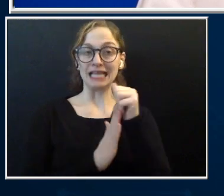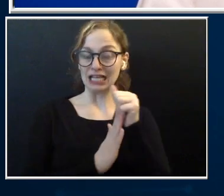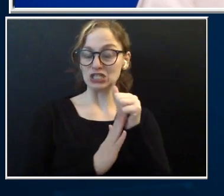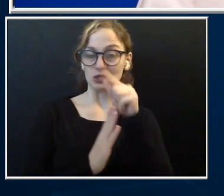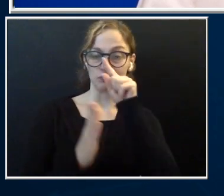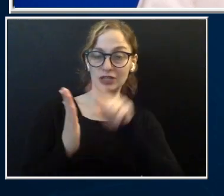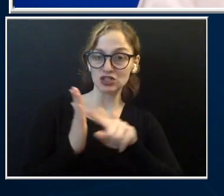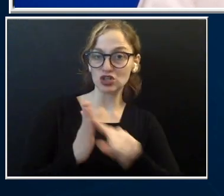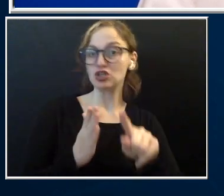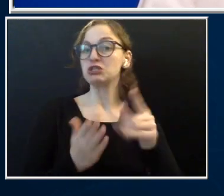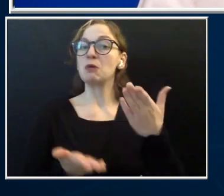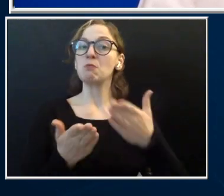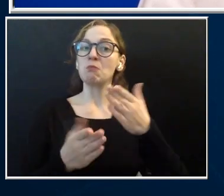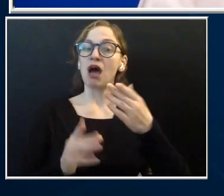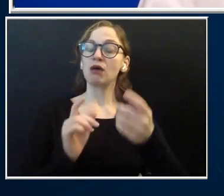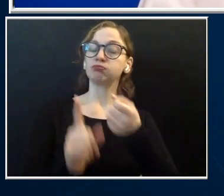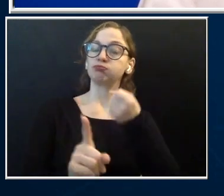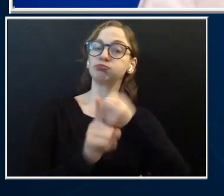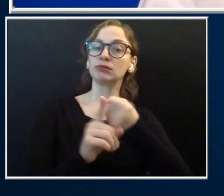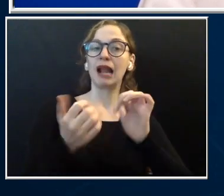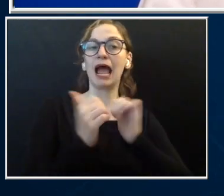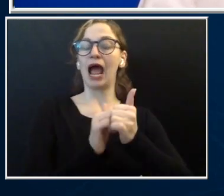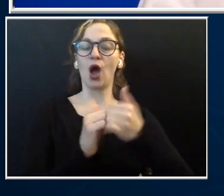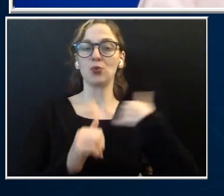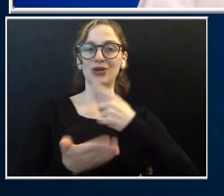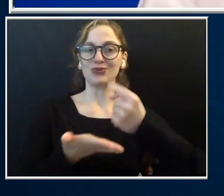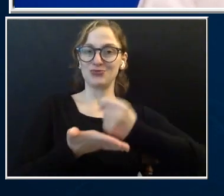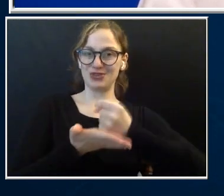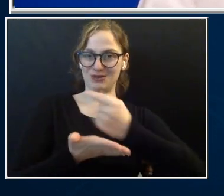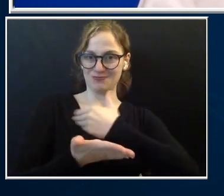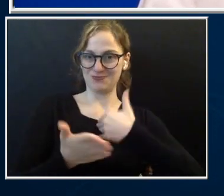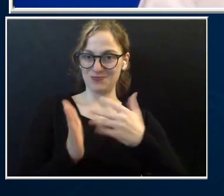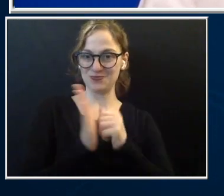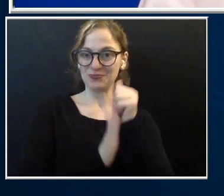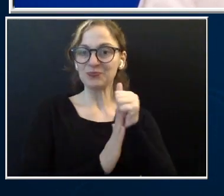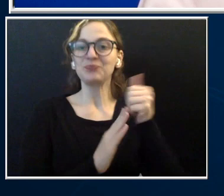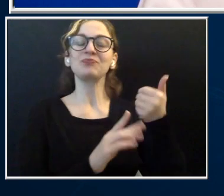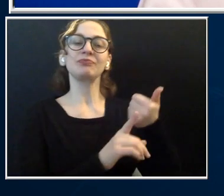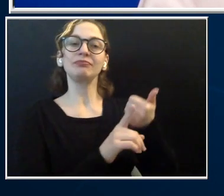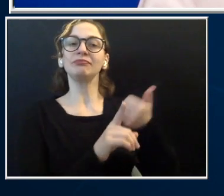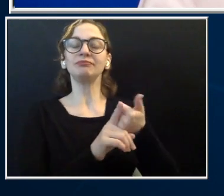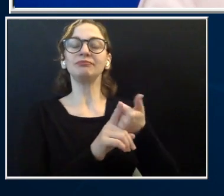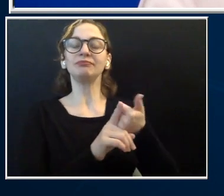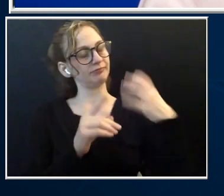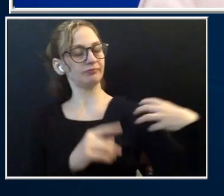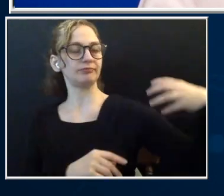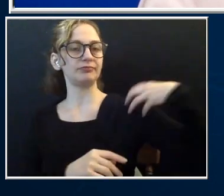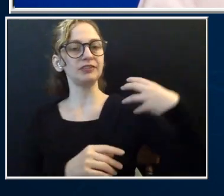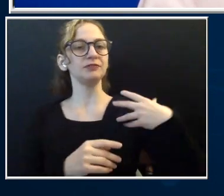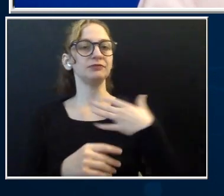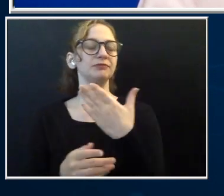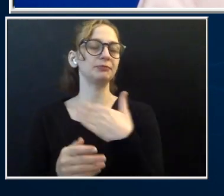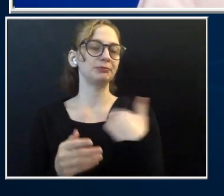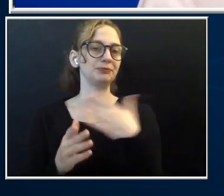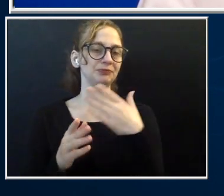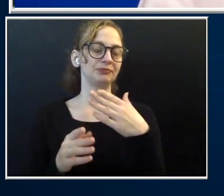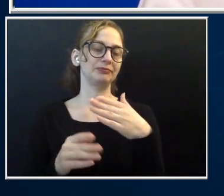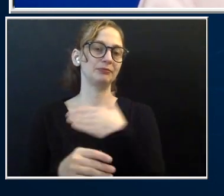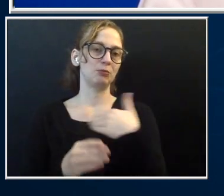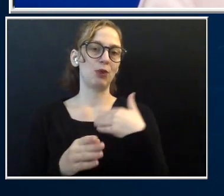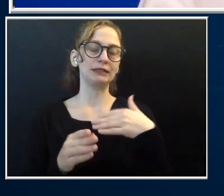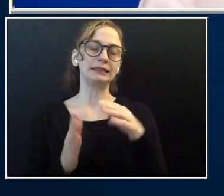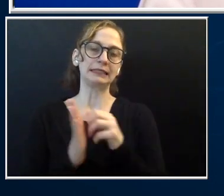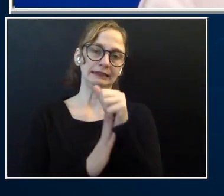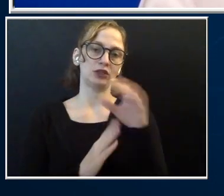Kansas Center who also serves on several national committees focused on breast cancer treatment and research. She helped lead this clinical trial,